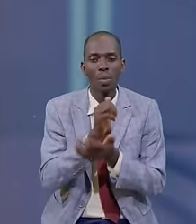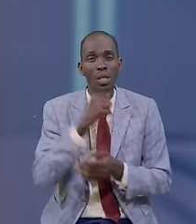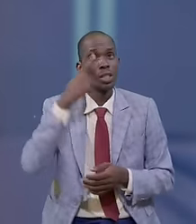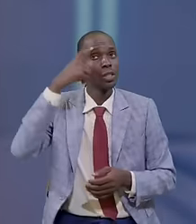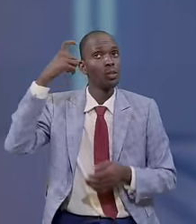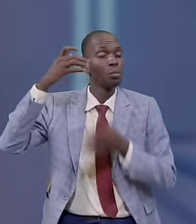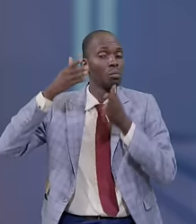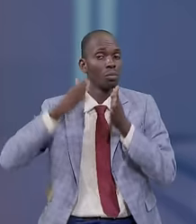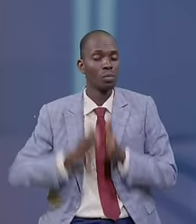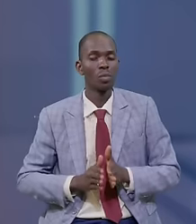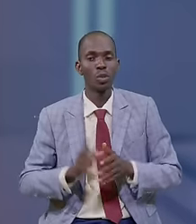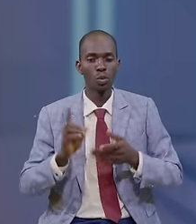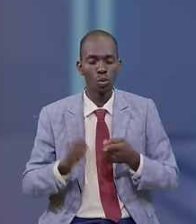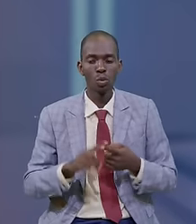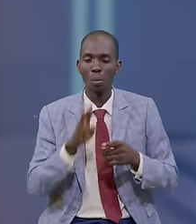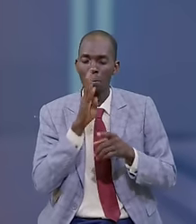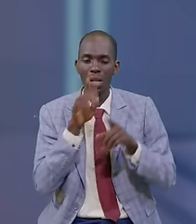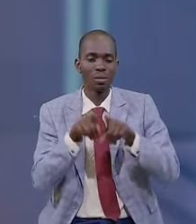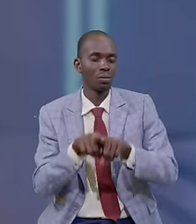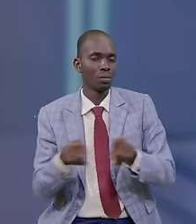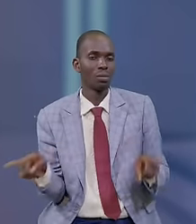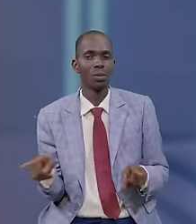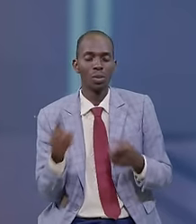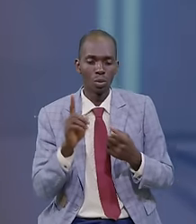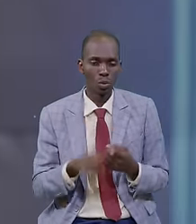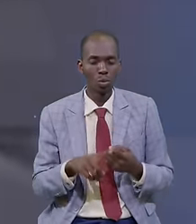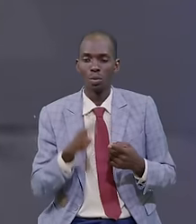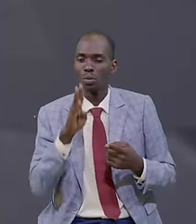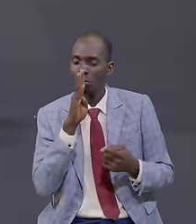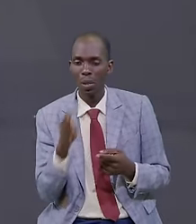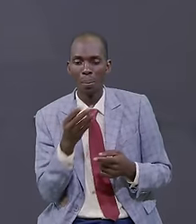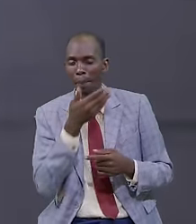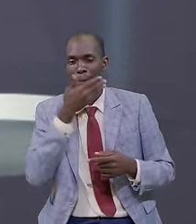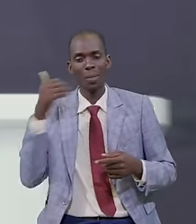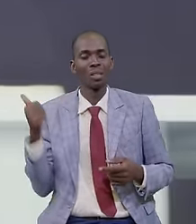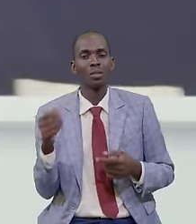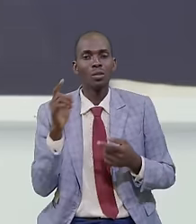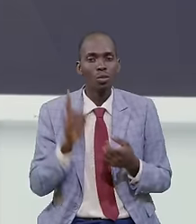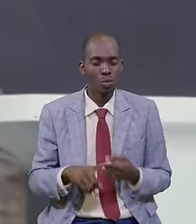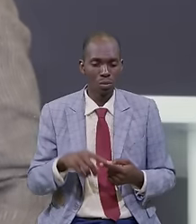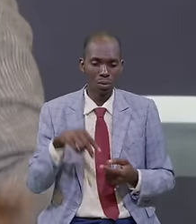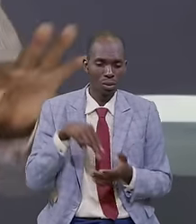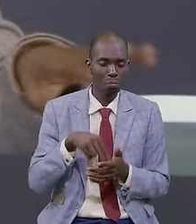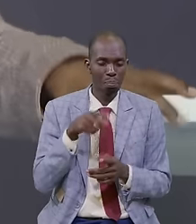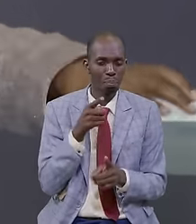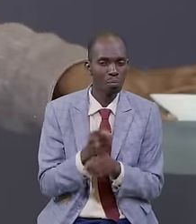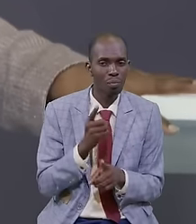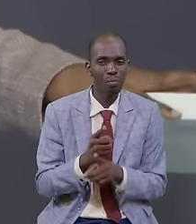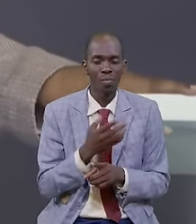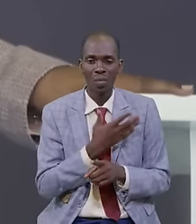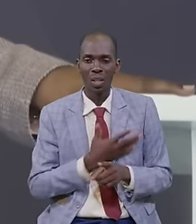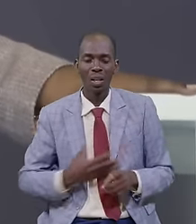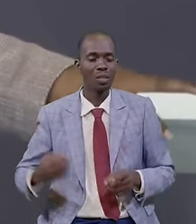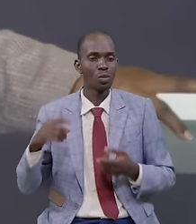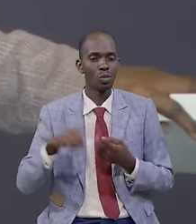stand out. He wants to stand up. He wants to stand right and stand straight. He